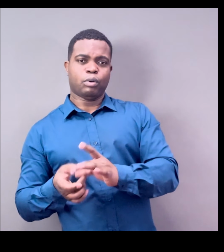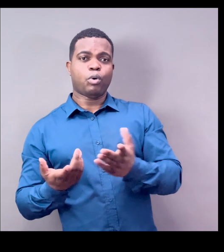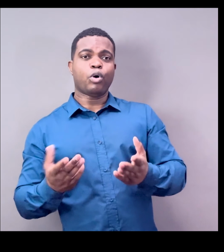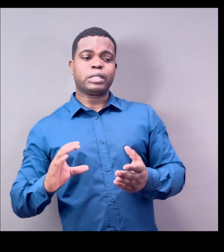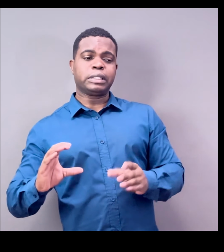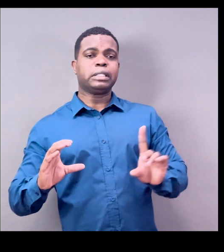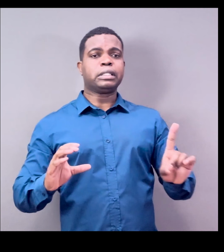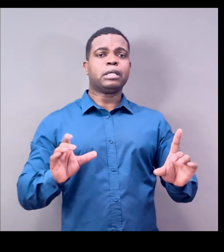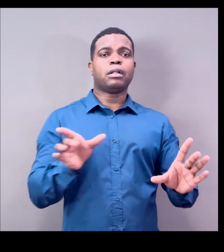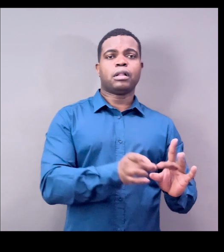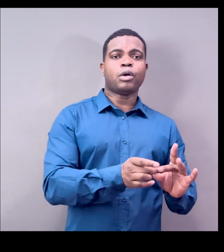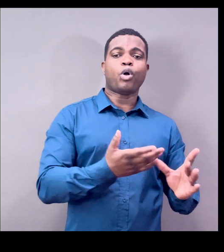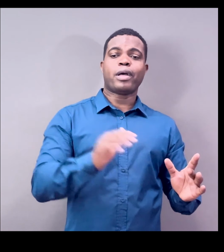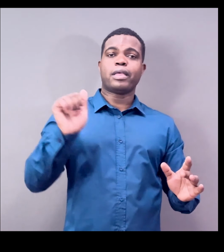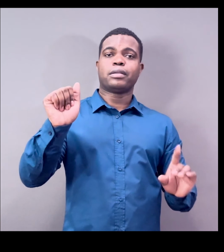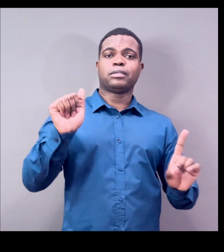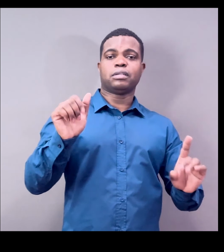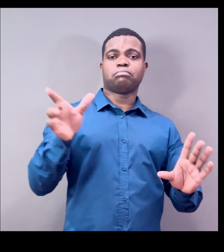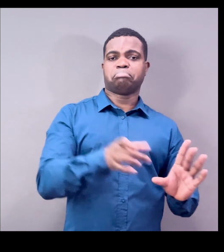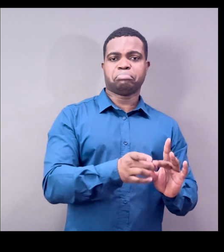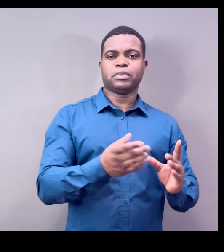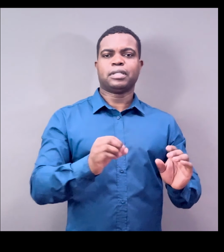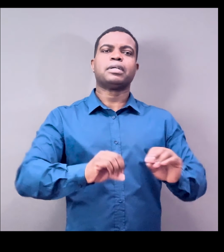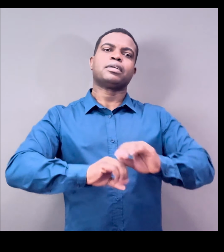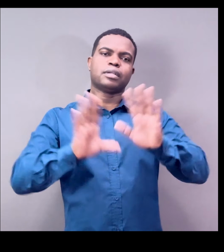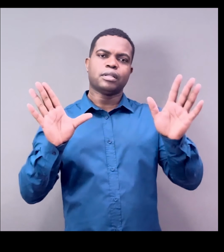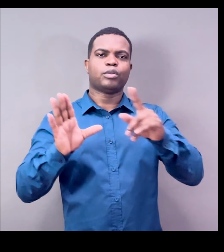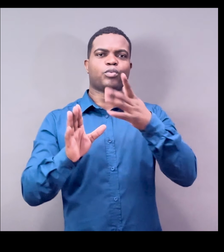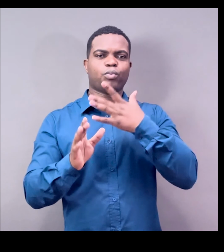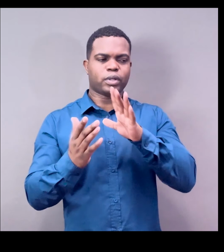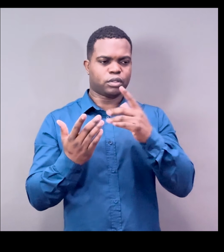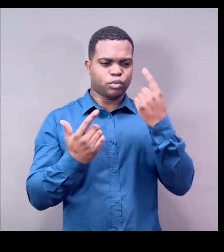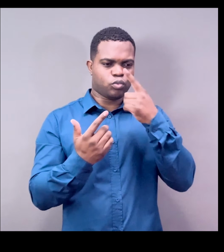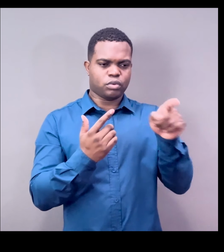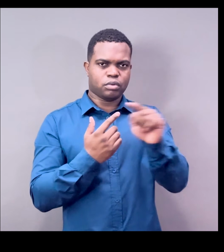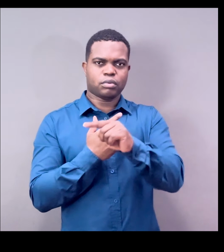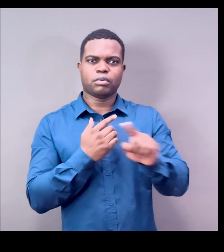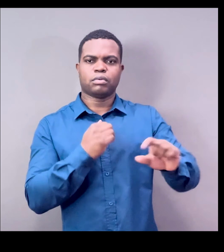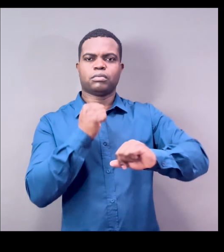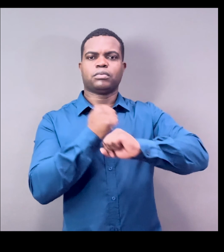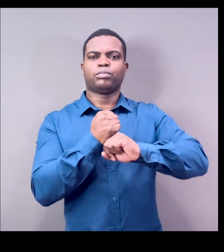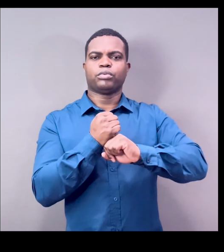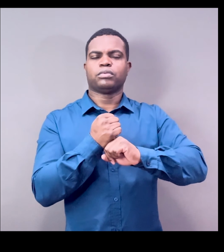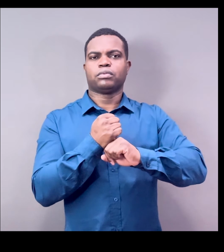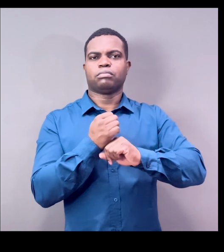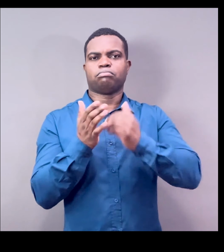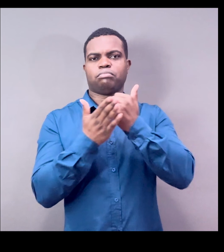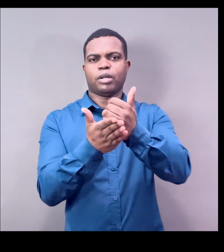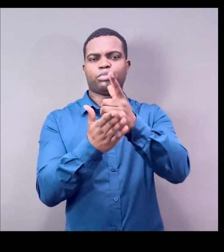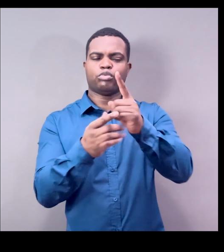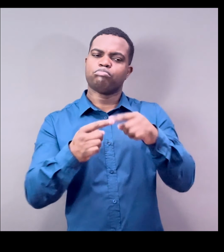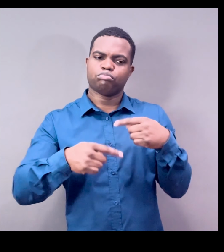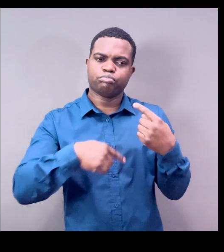are striving to get the buy-in of stakeholder A, you know that you need to also